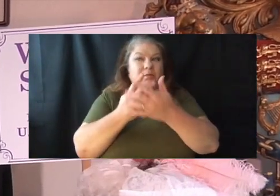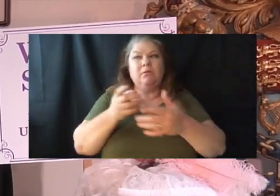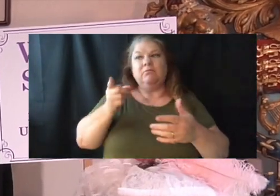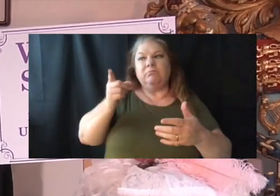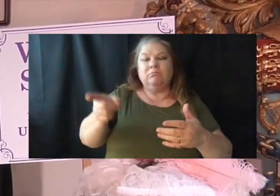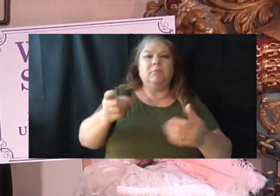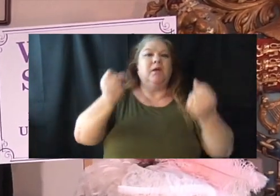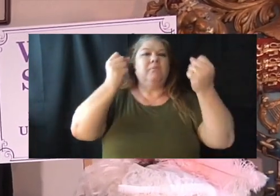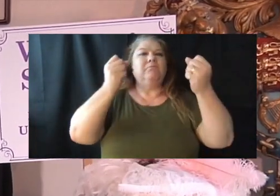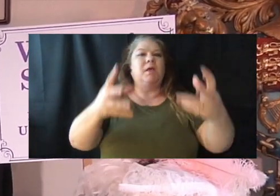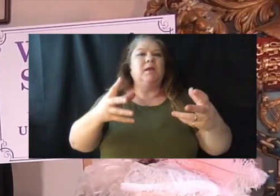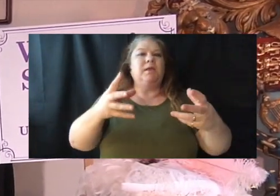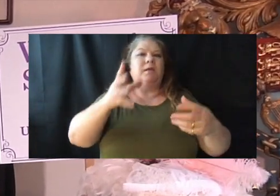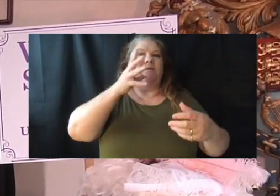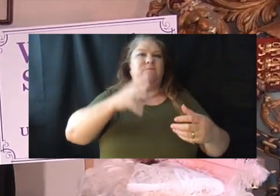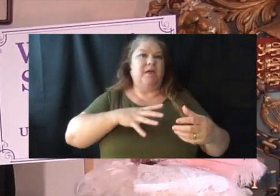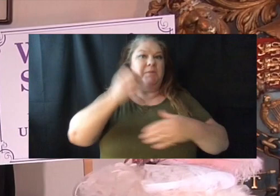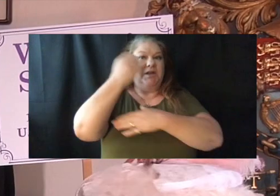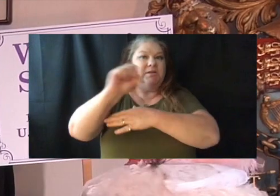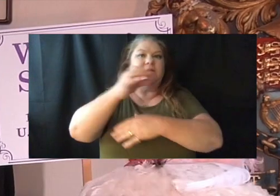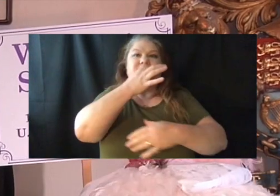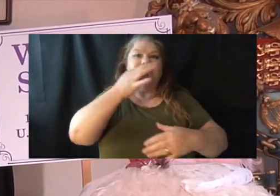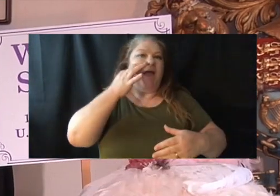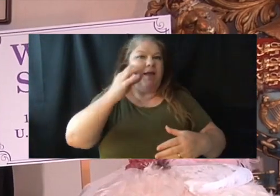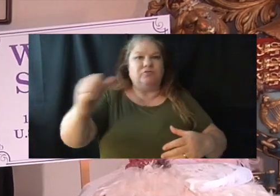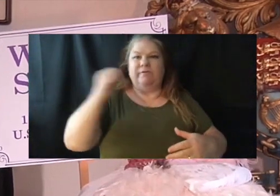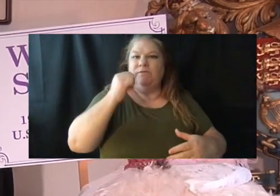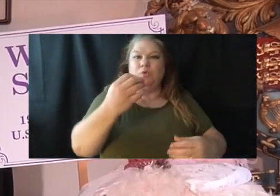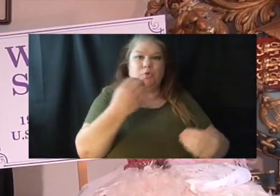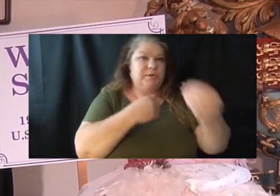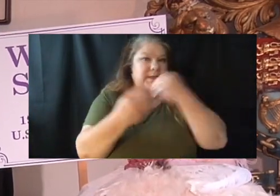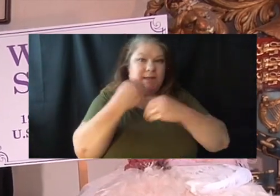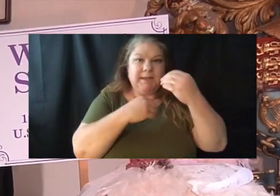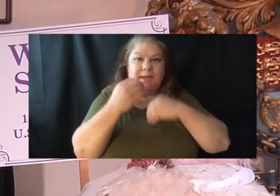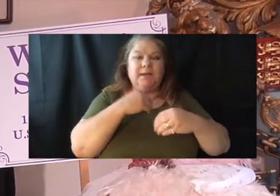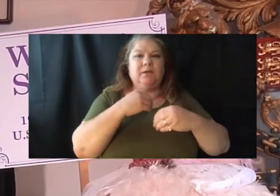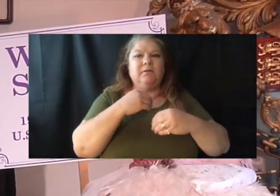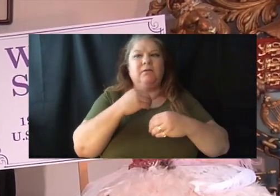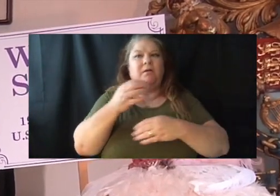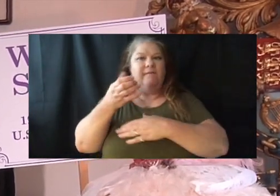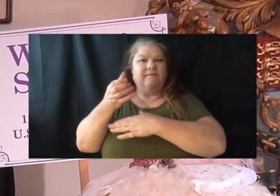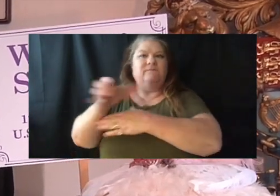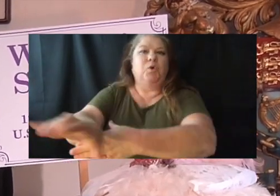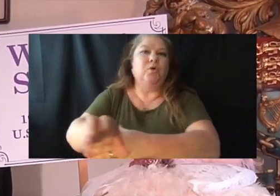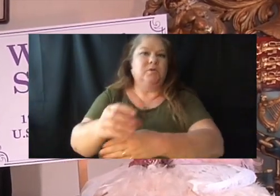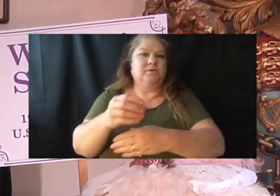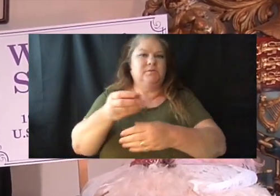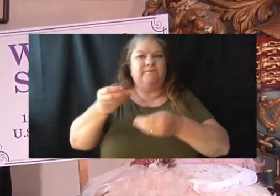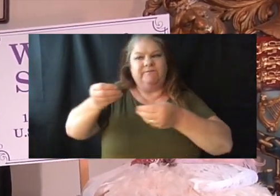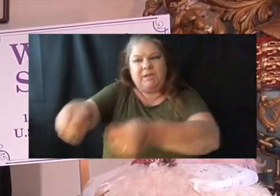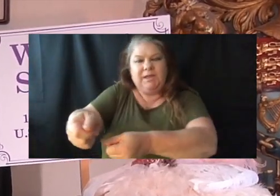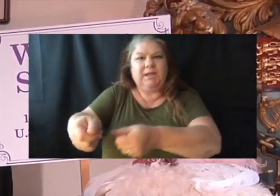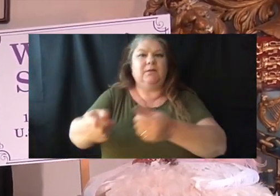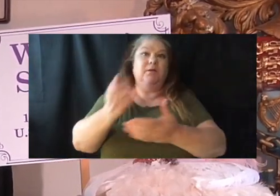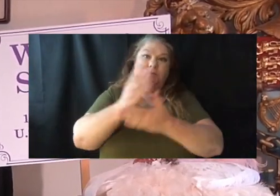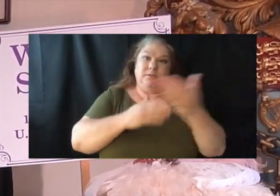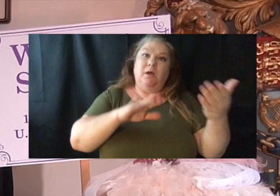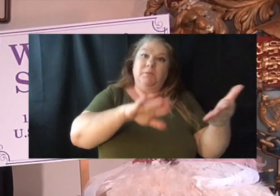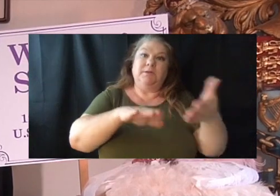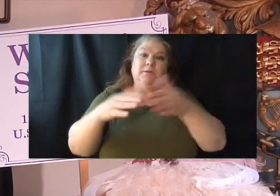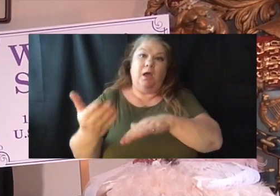of the feminists fasted, refused to eat, were forcibly fed, and some